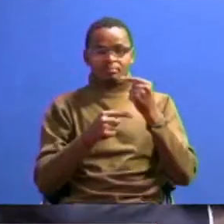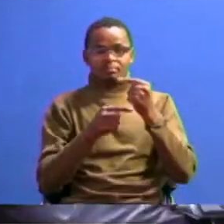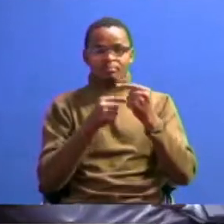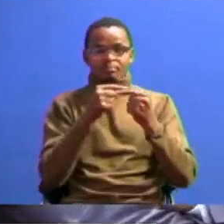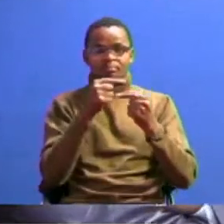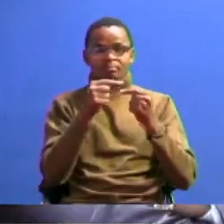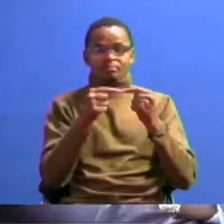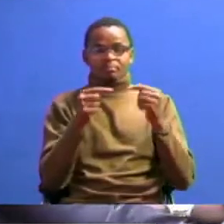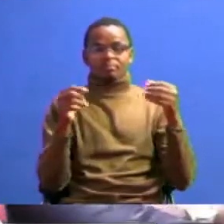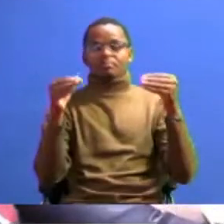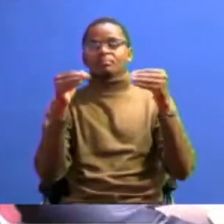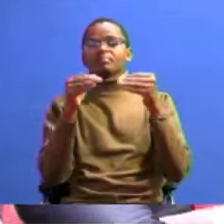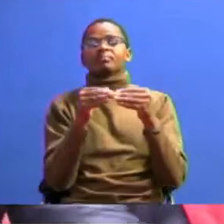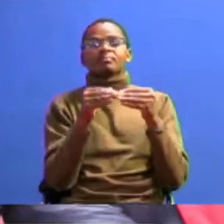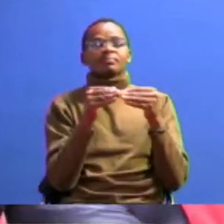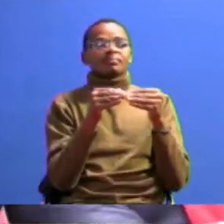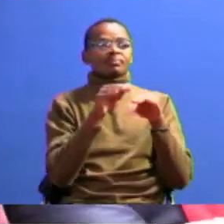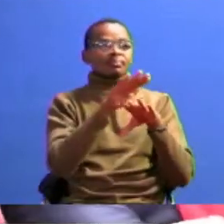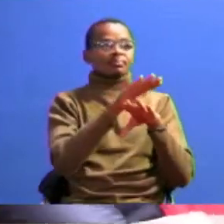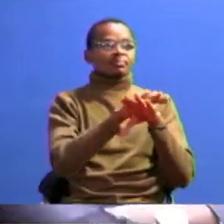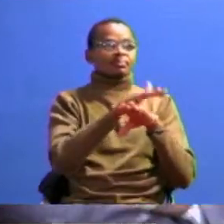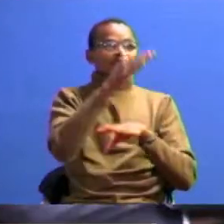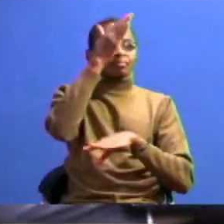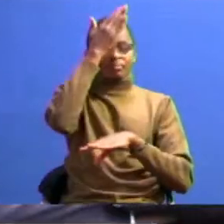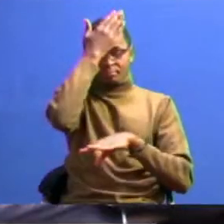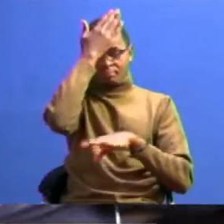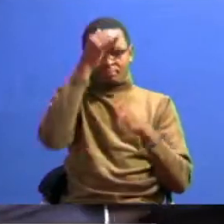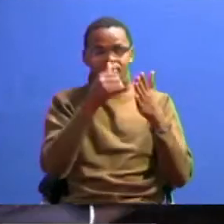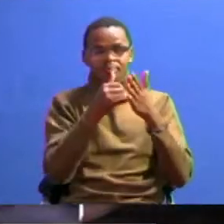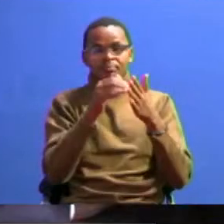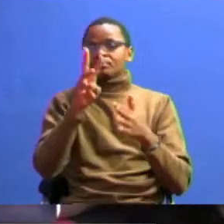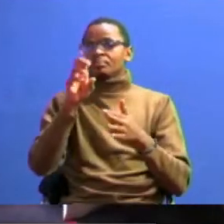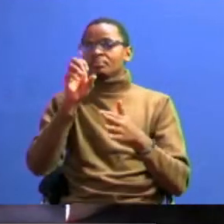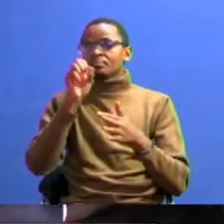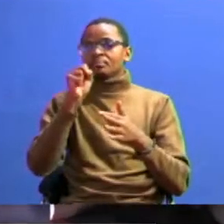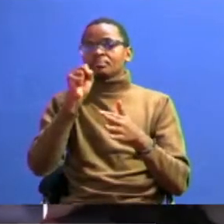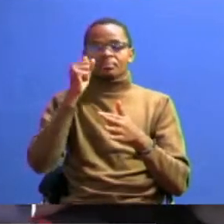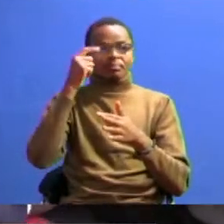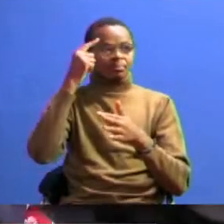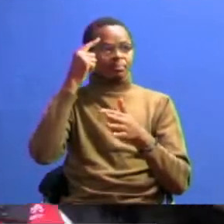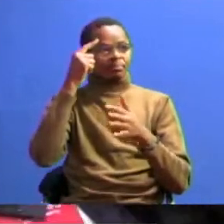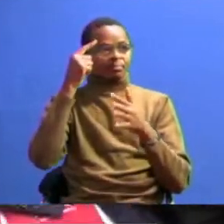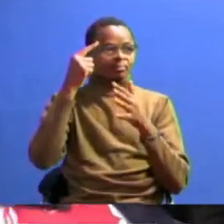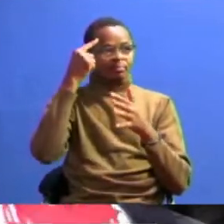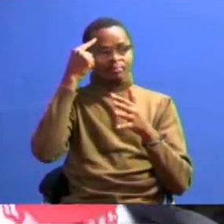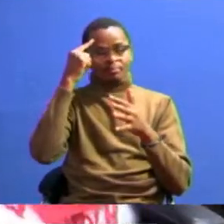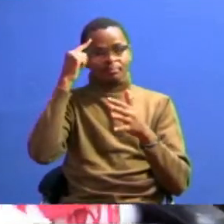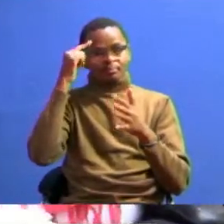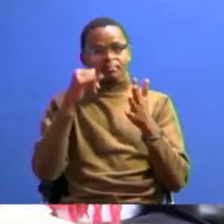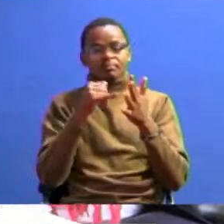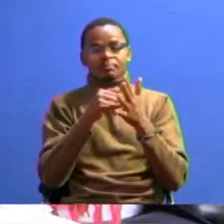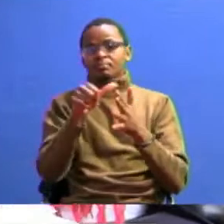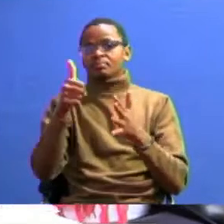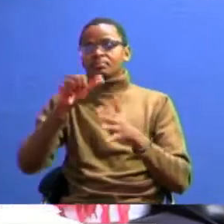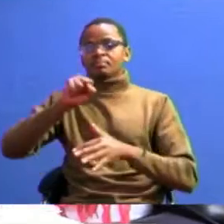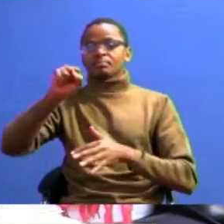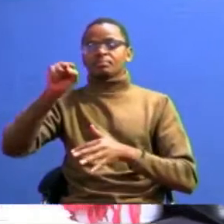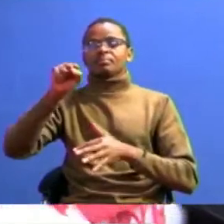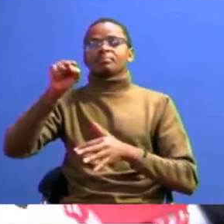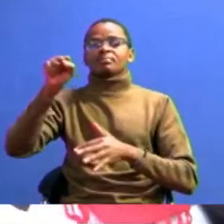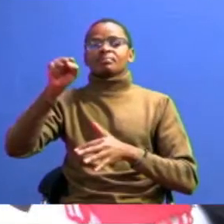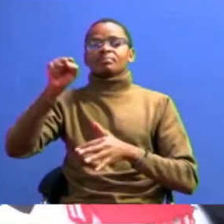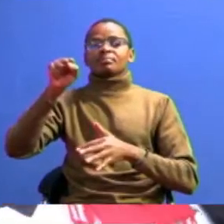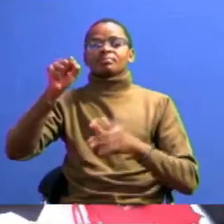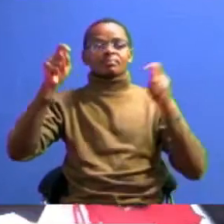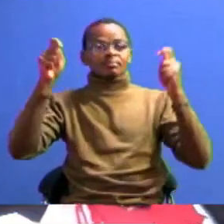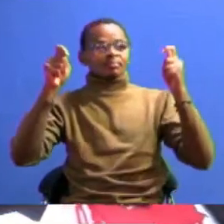to convene a meeting on Monday. It will just be assumed that it's just another political